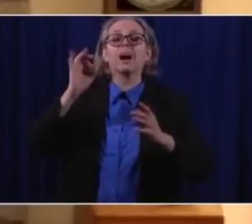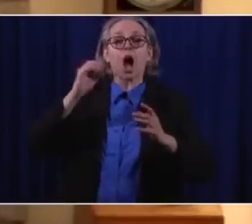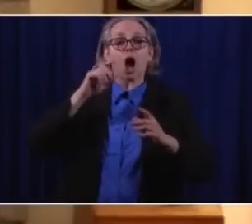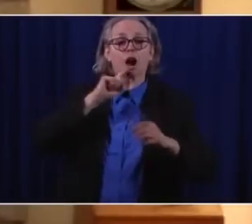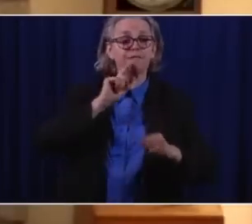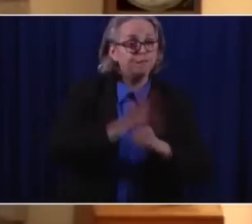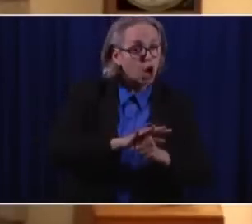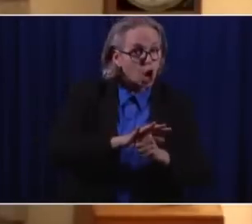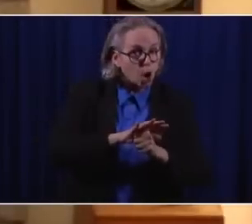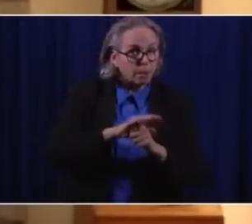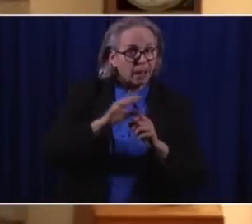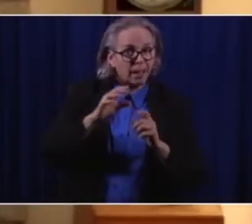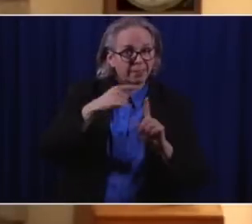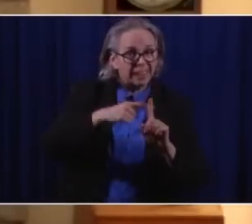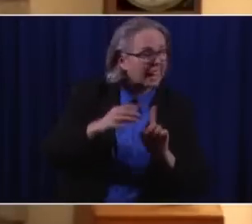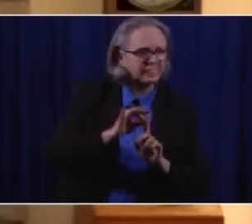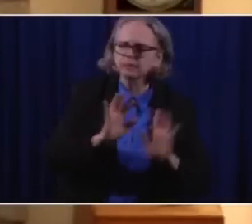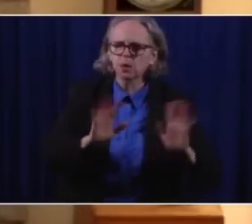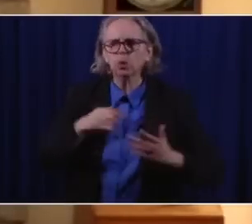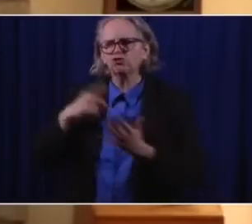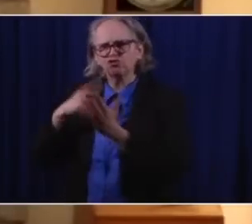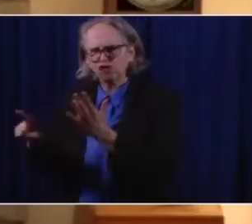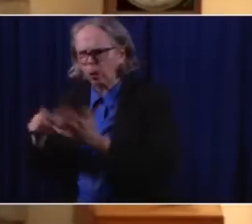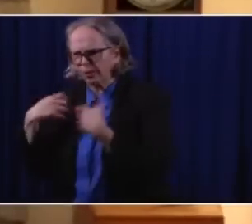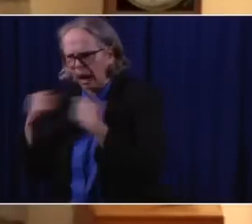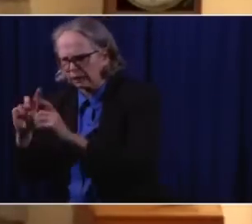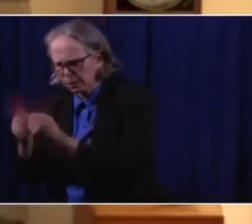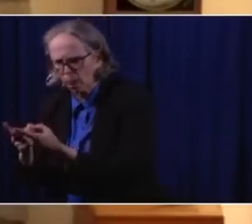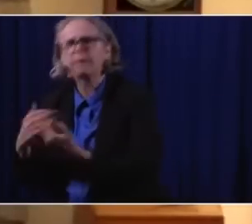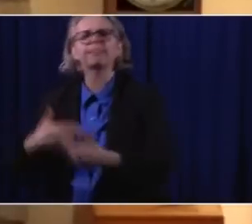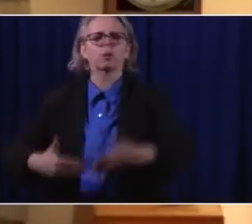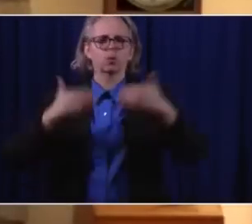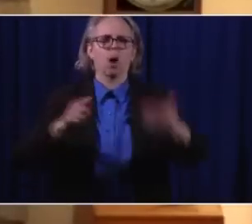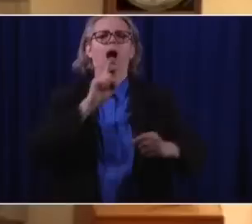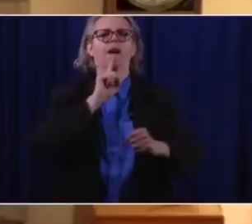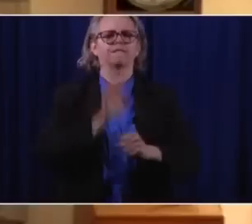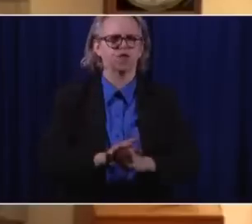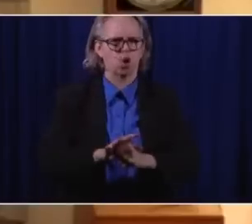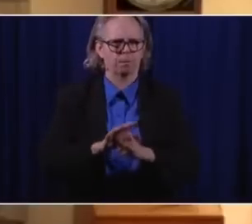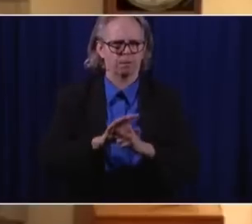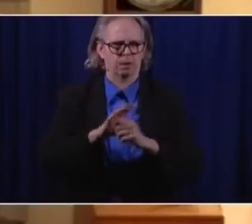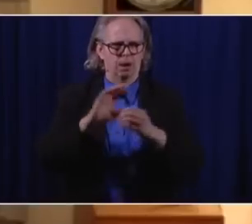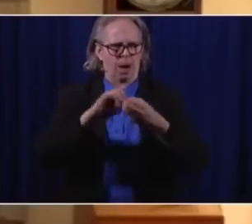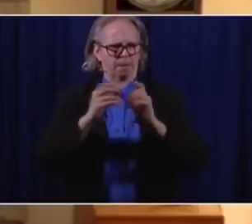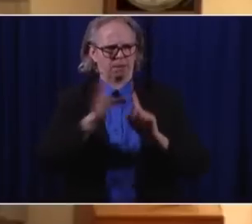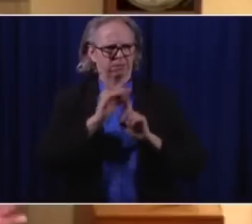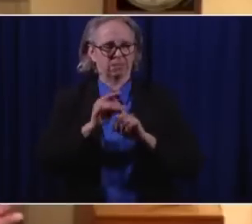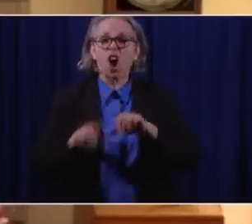checking. Most states, I'm told, most states are not doing that